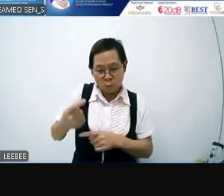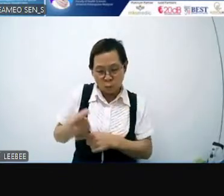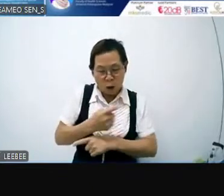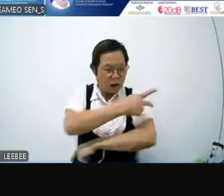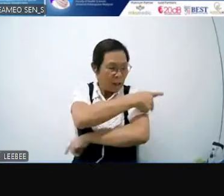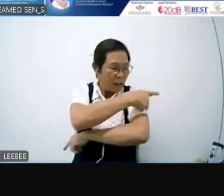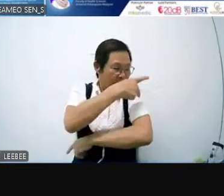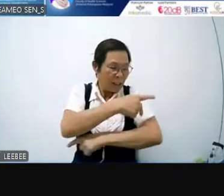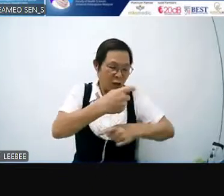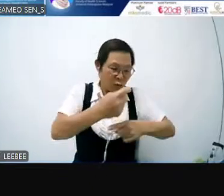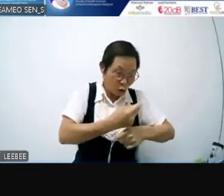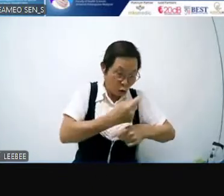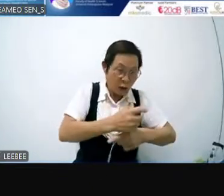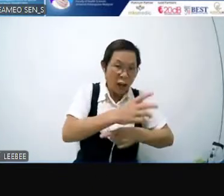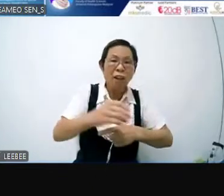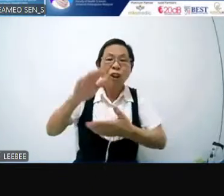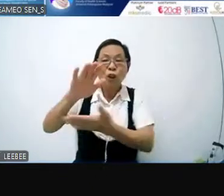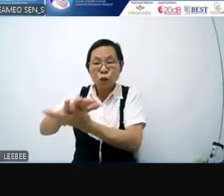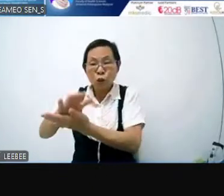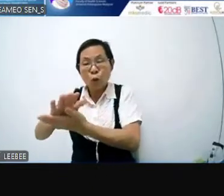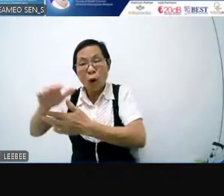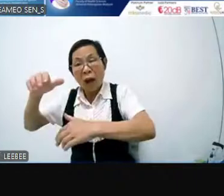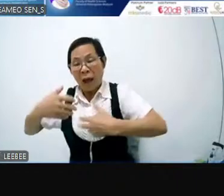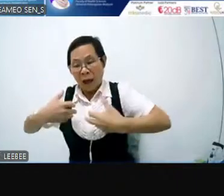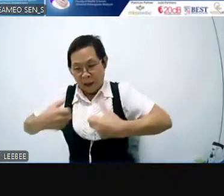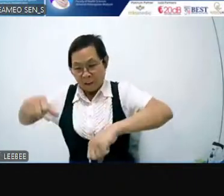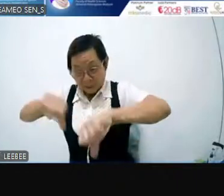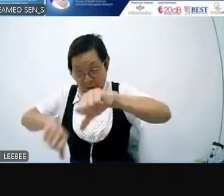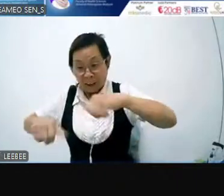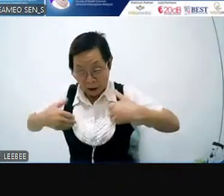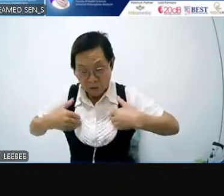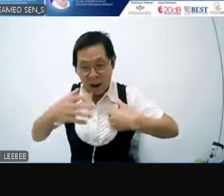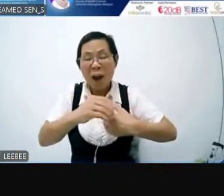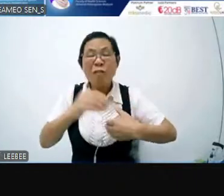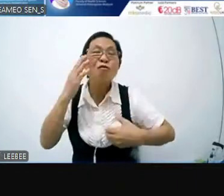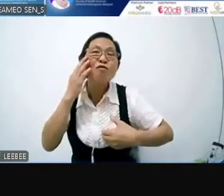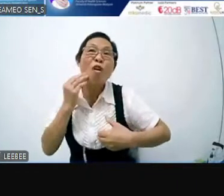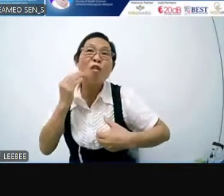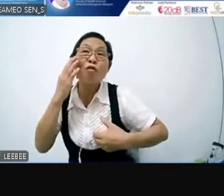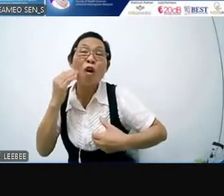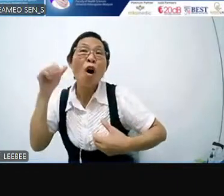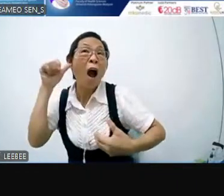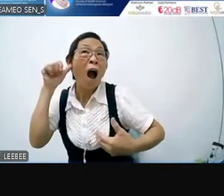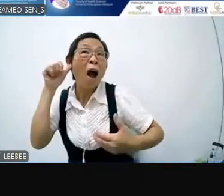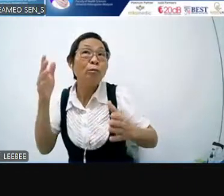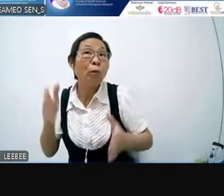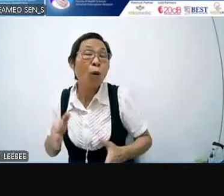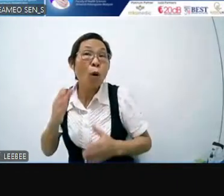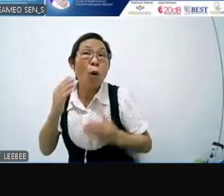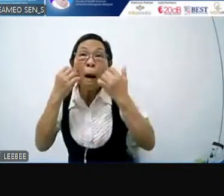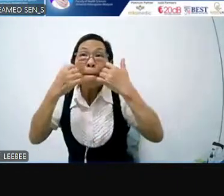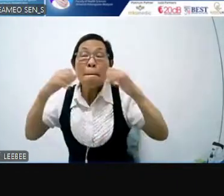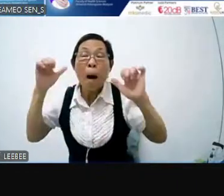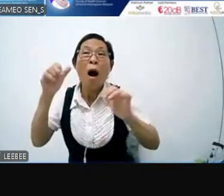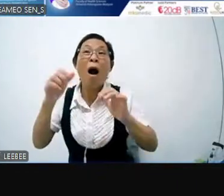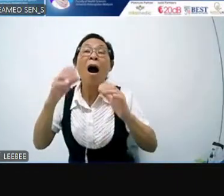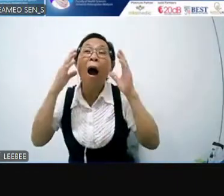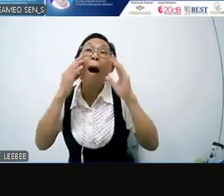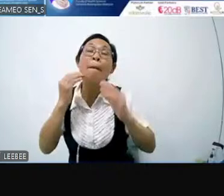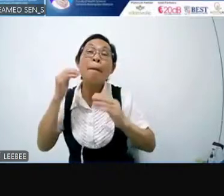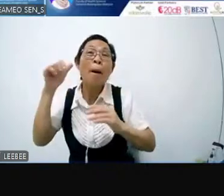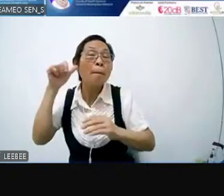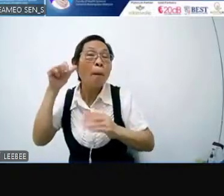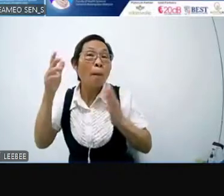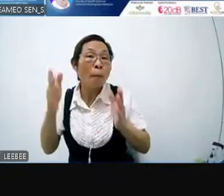at the School of Health Sciences but also from experienced audiologists from the Unit Audiology and